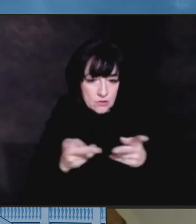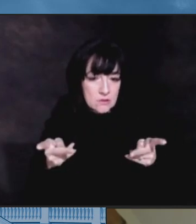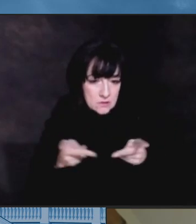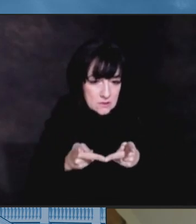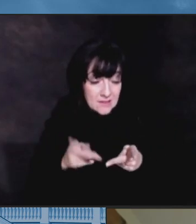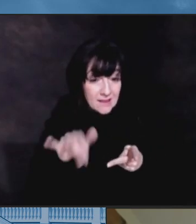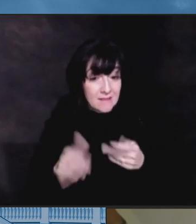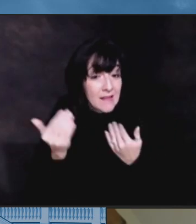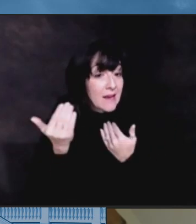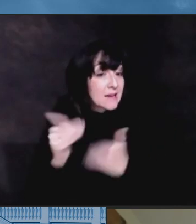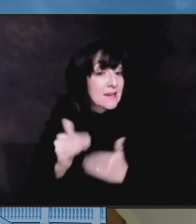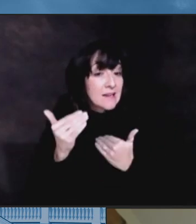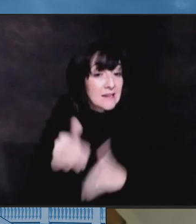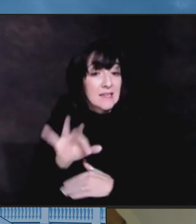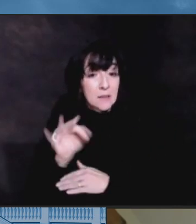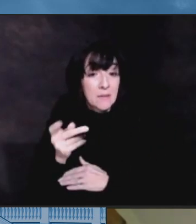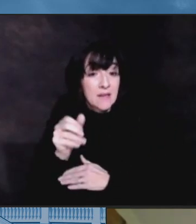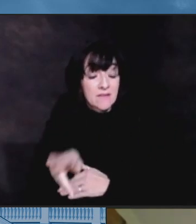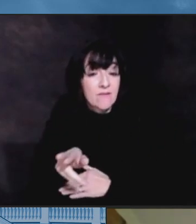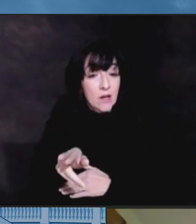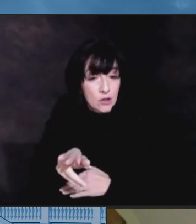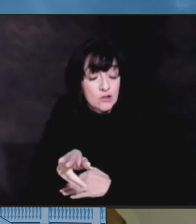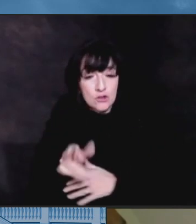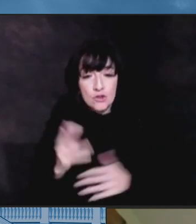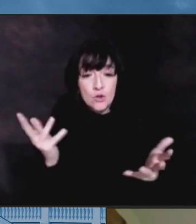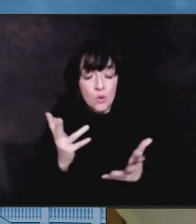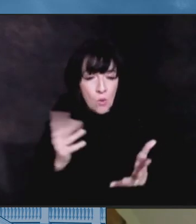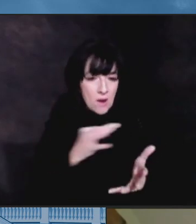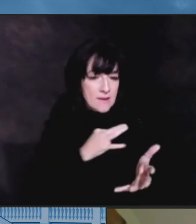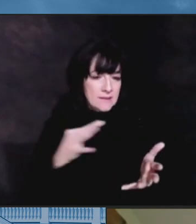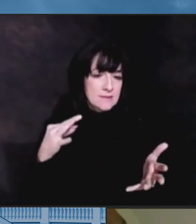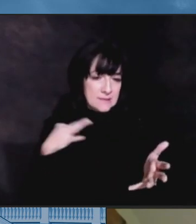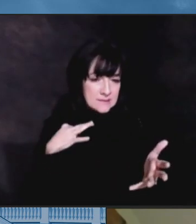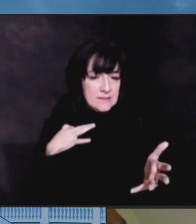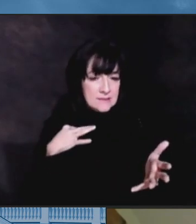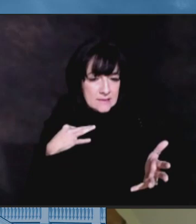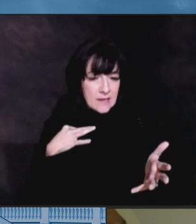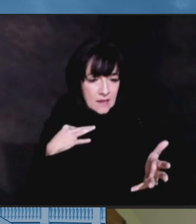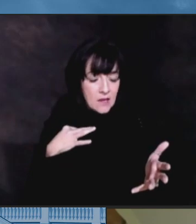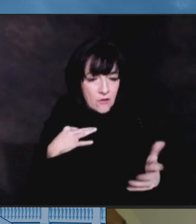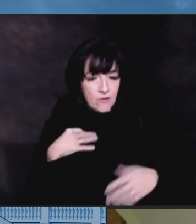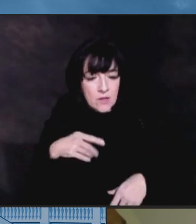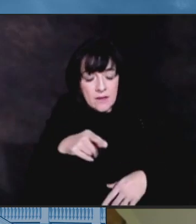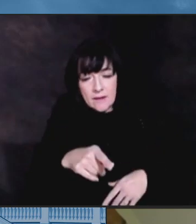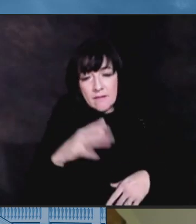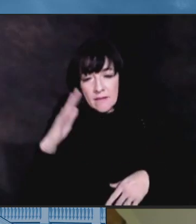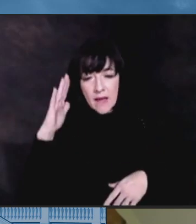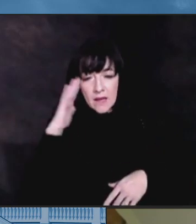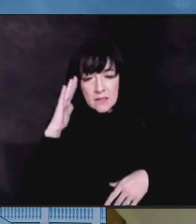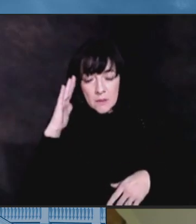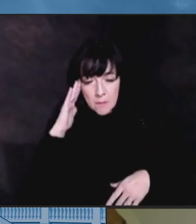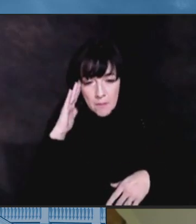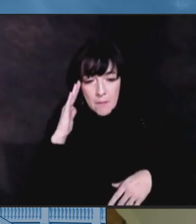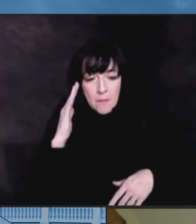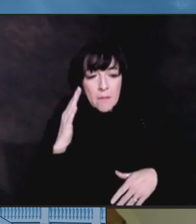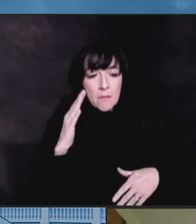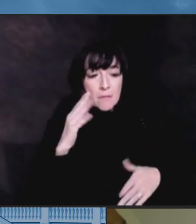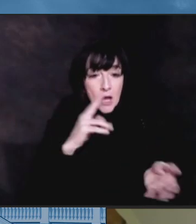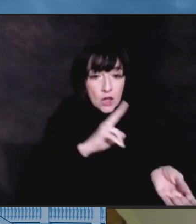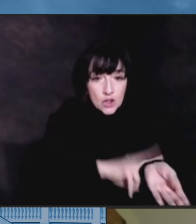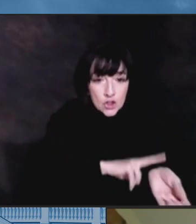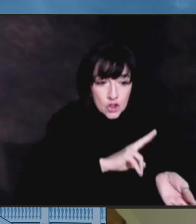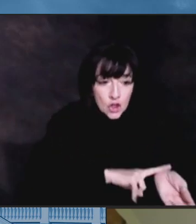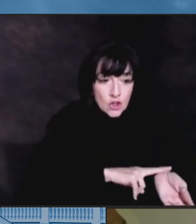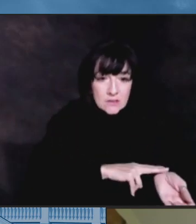availability of staffing, whether it's bedside nursing or